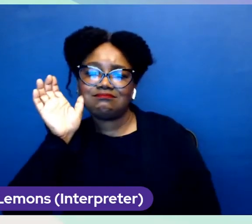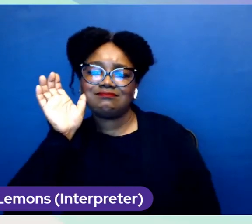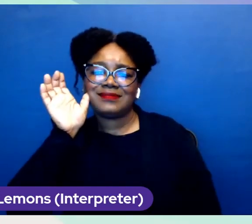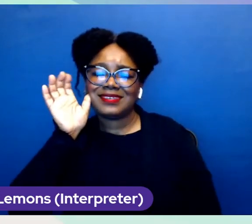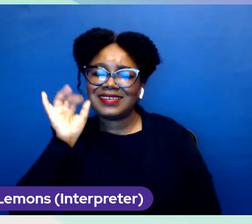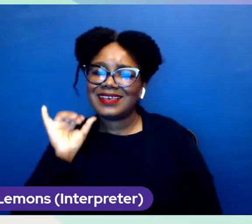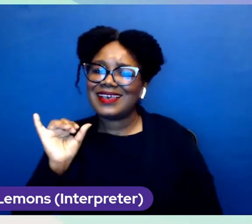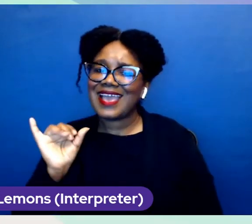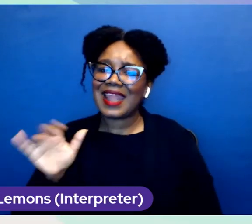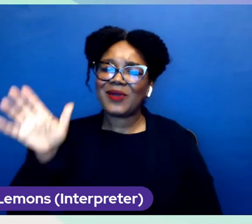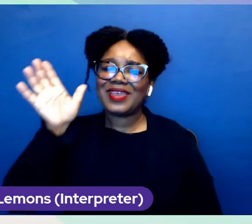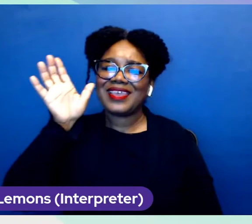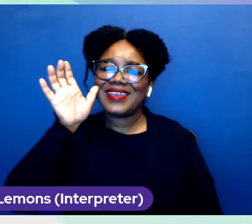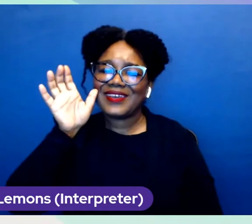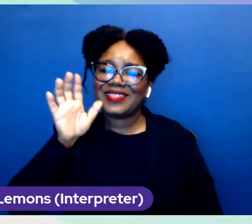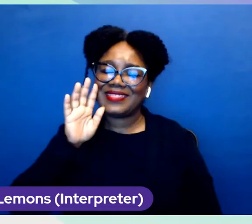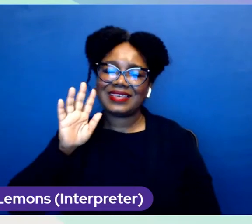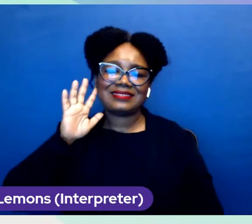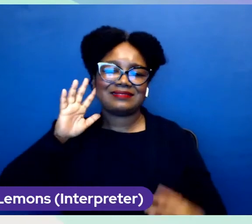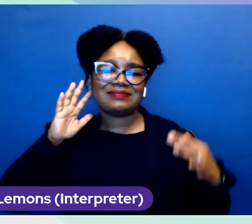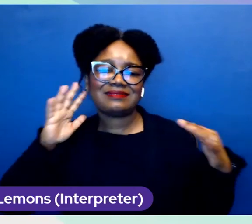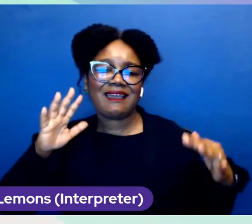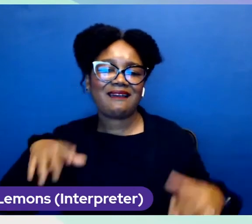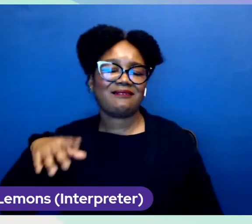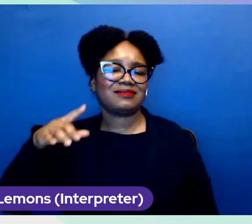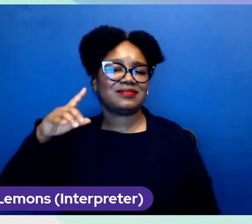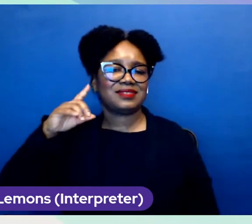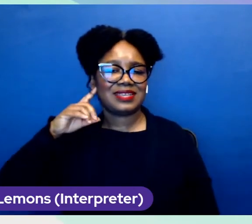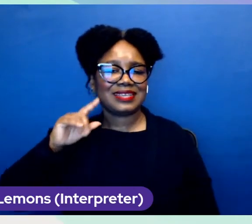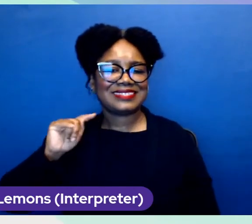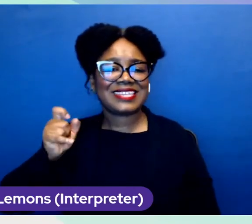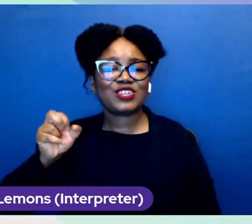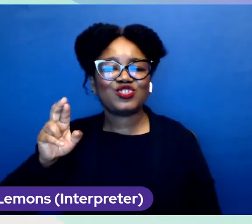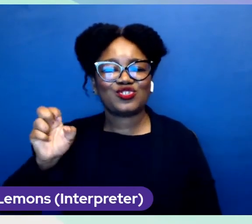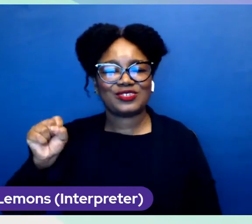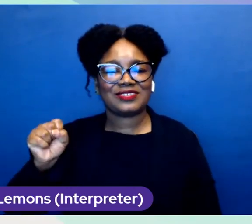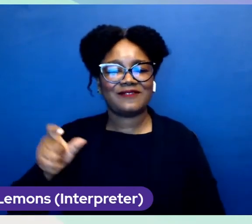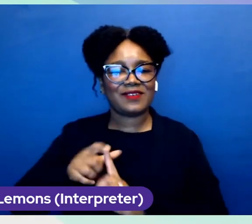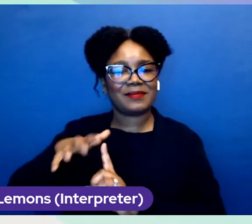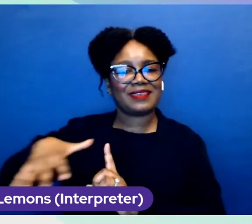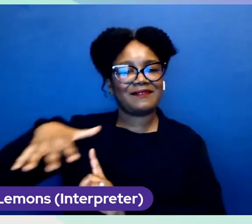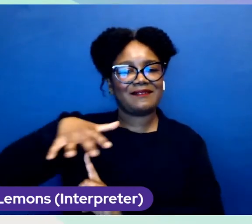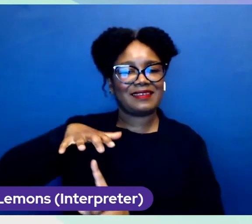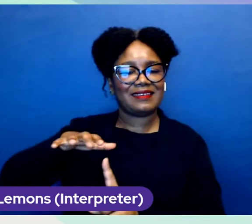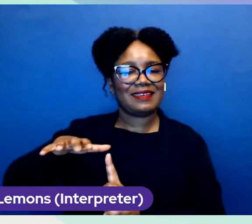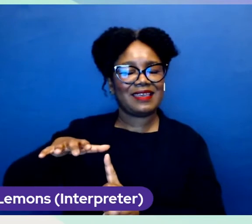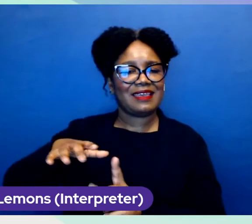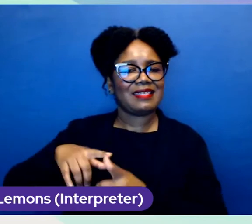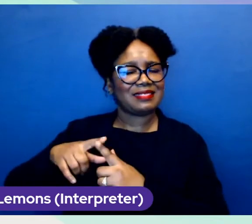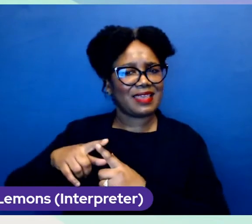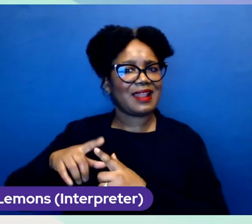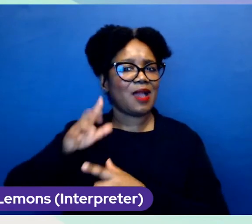sounds and textures from the environment. And consequently, I started translating what I was hearing, you know, on parts of my body, playing